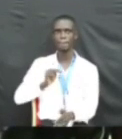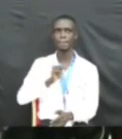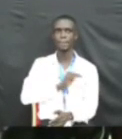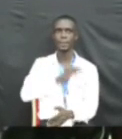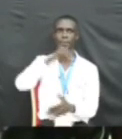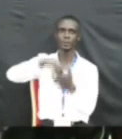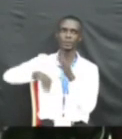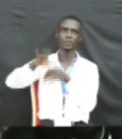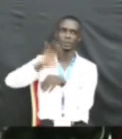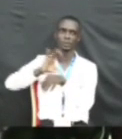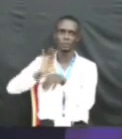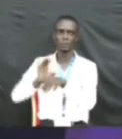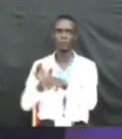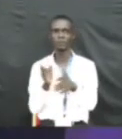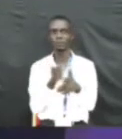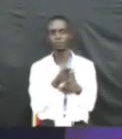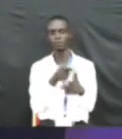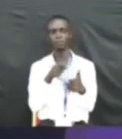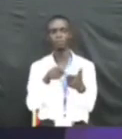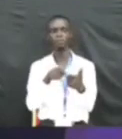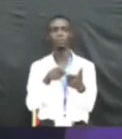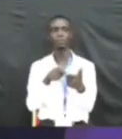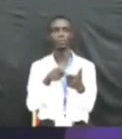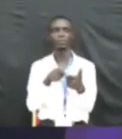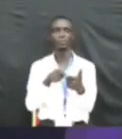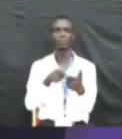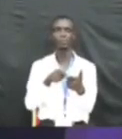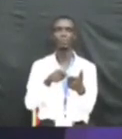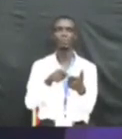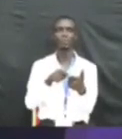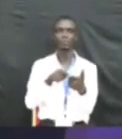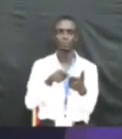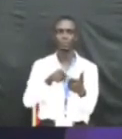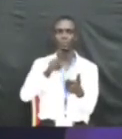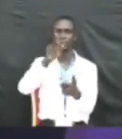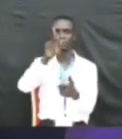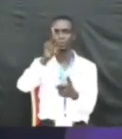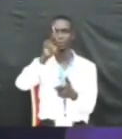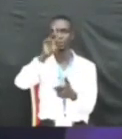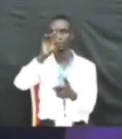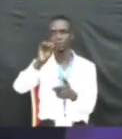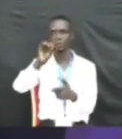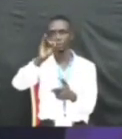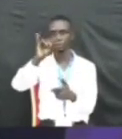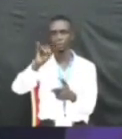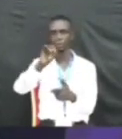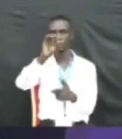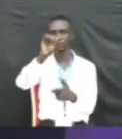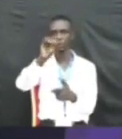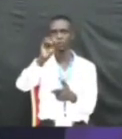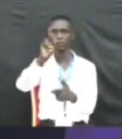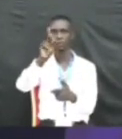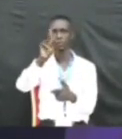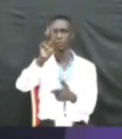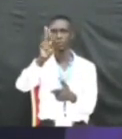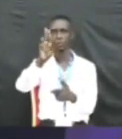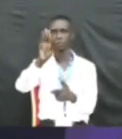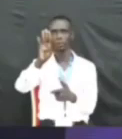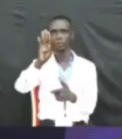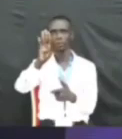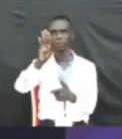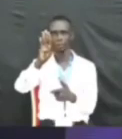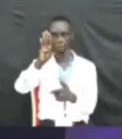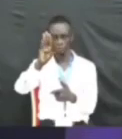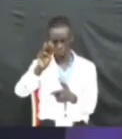At Koyokumi District in Gosi area, Derek Amponsa, a six-year-old boy, unable to walk and talk since